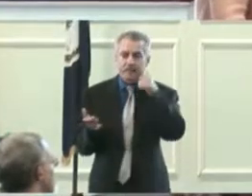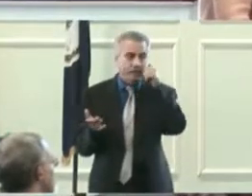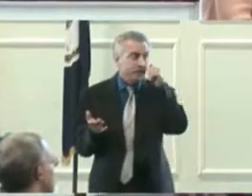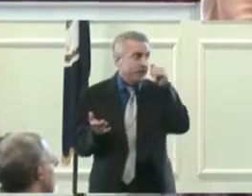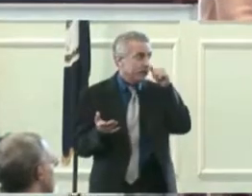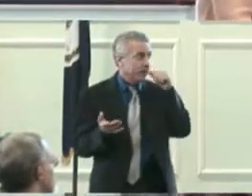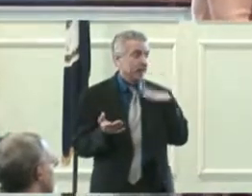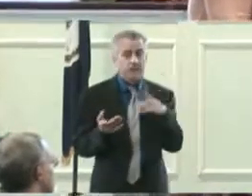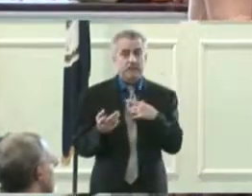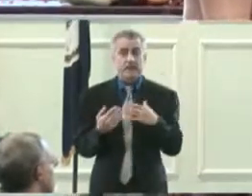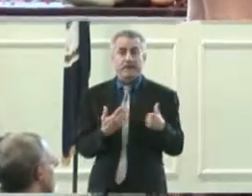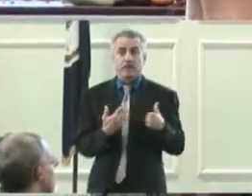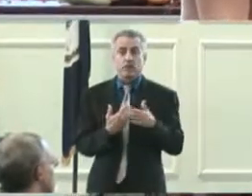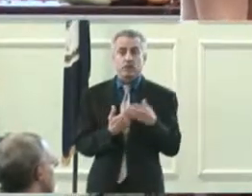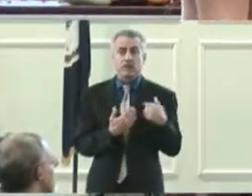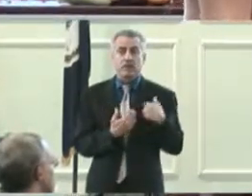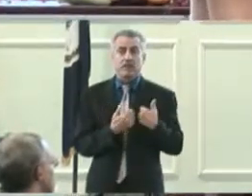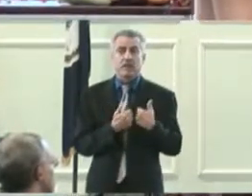dear to my heart,